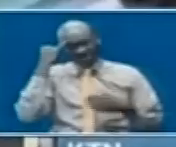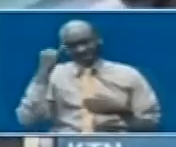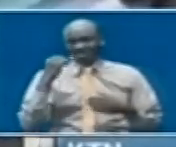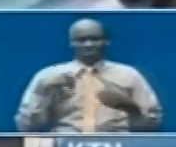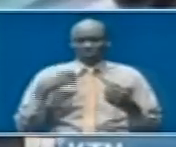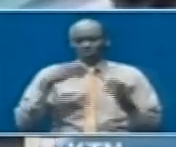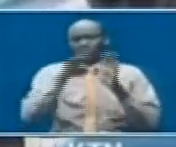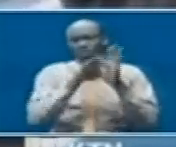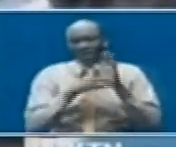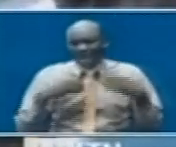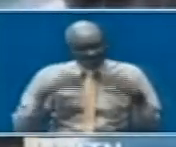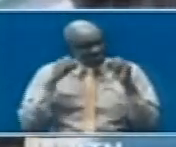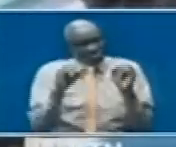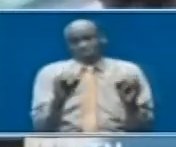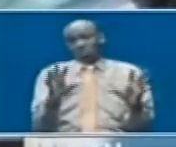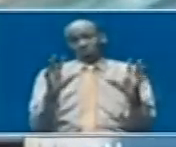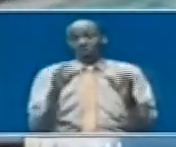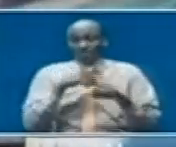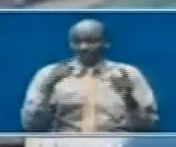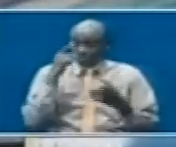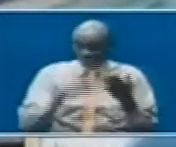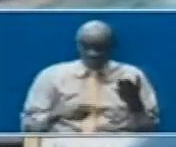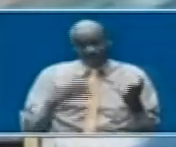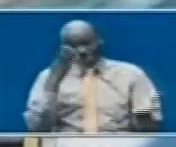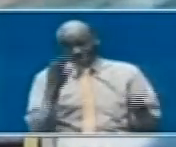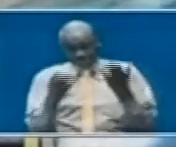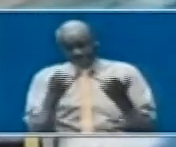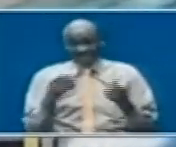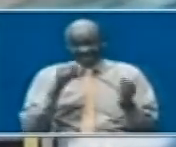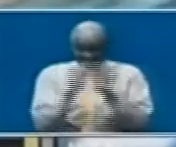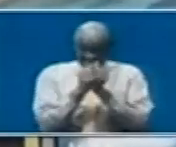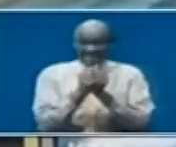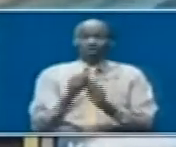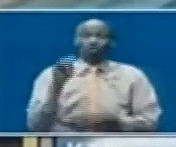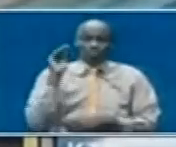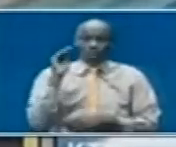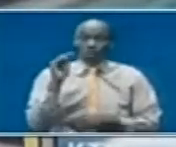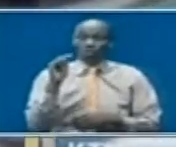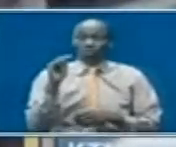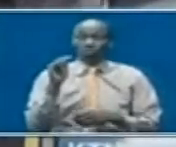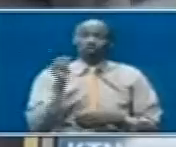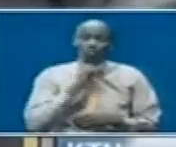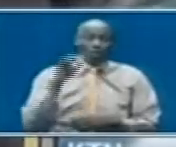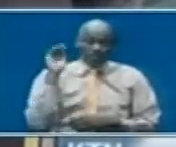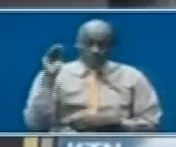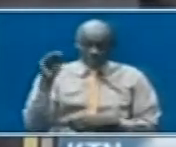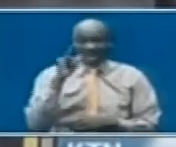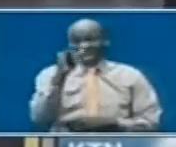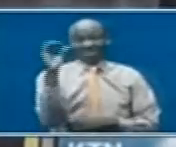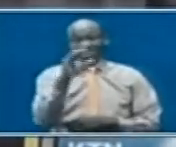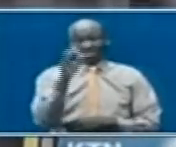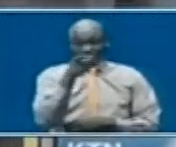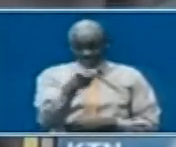itinerary. What we do know for a fact is that come what may, at 10 a.m. tomorrow in the Netherlands, the International Criminal